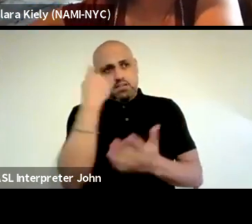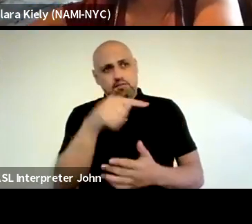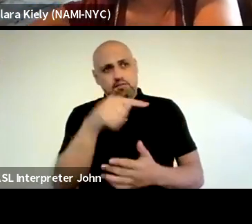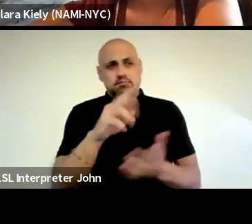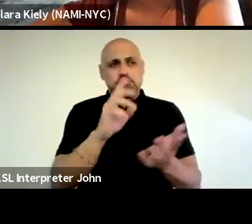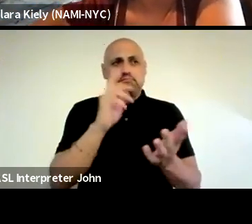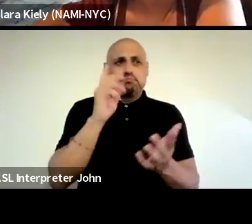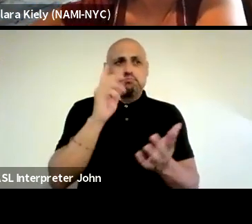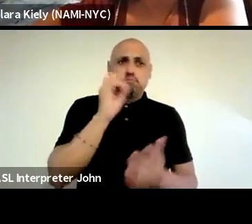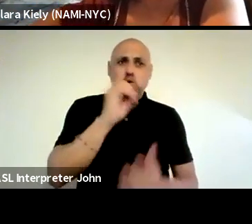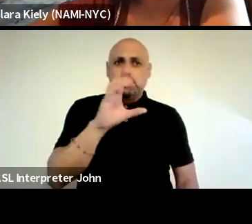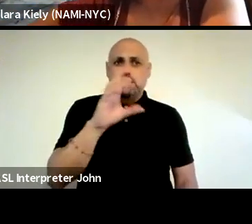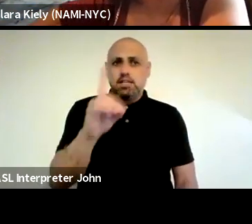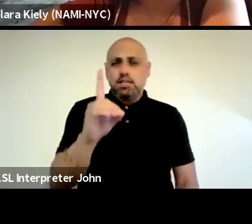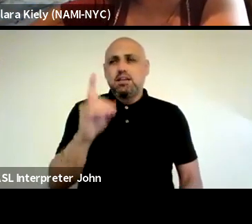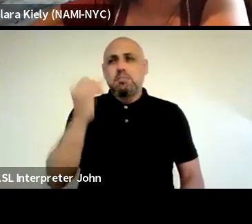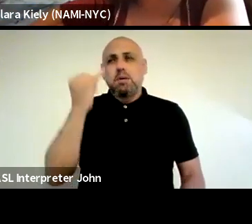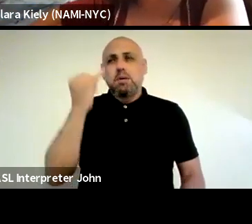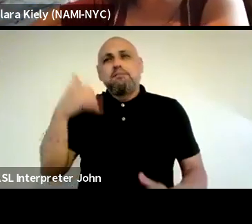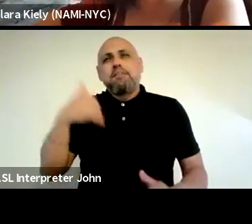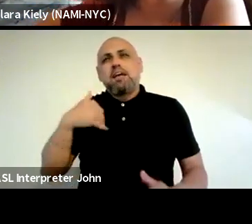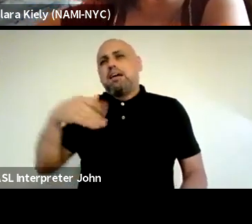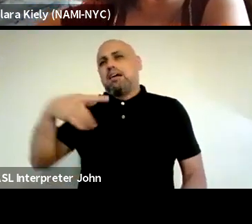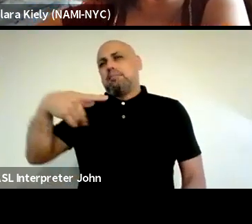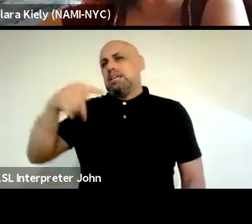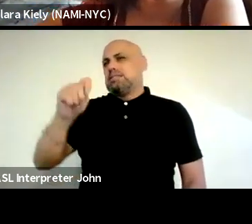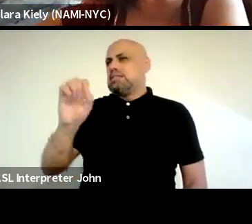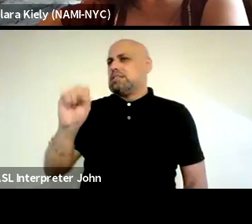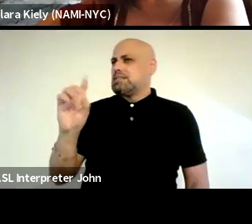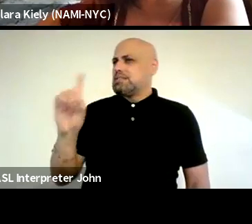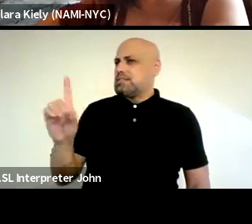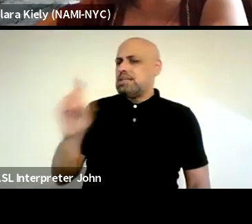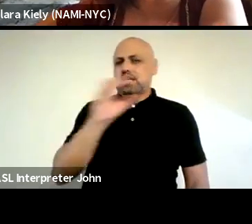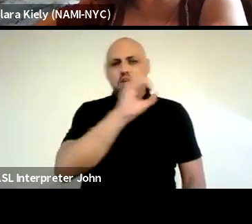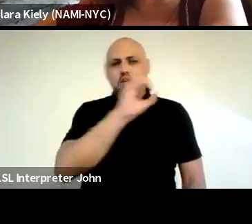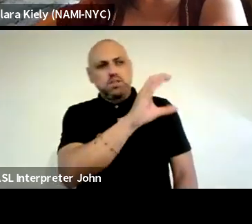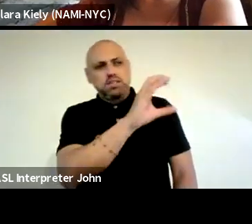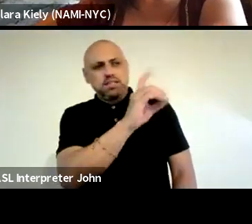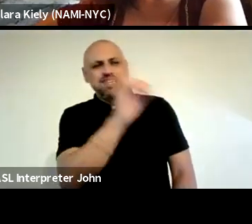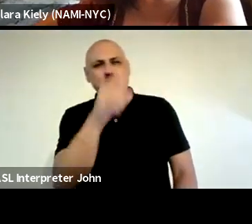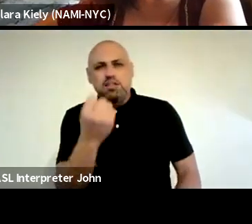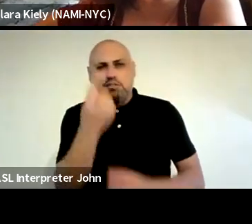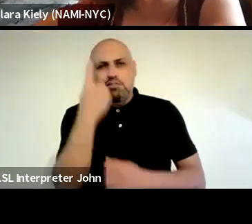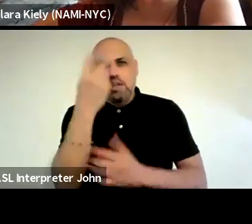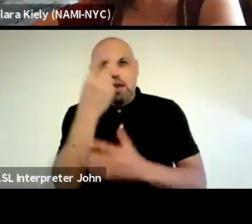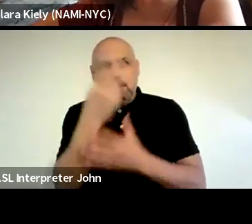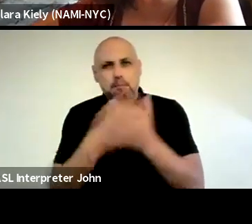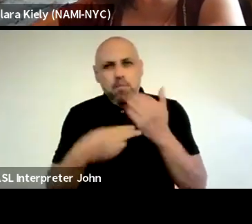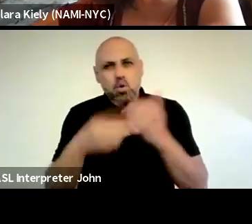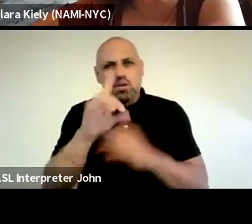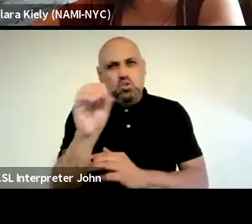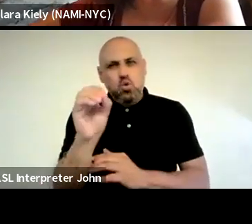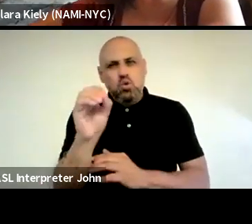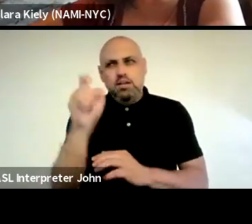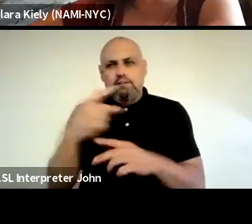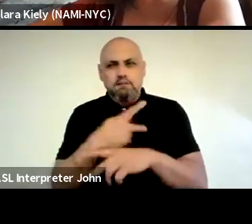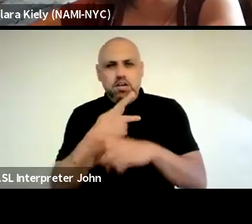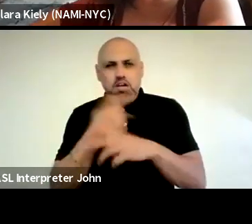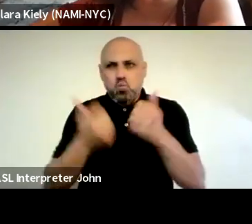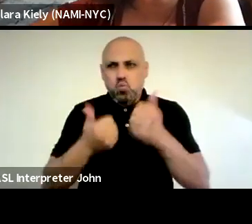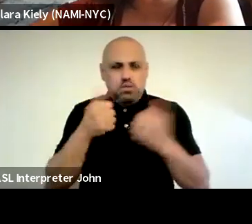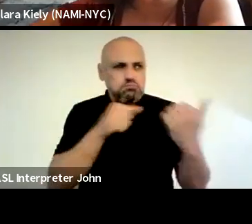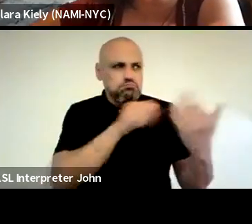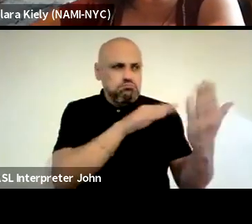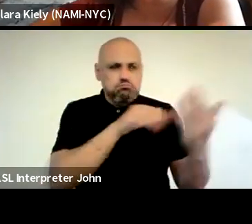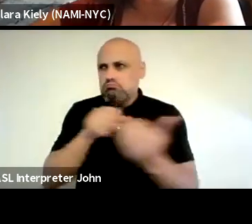But let's say they have OCD and PTSD. You have to really understand both disorders. And sometimes you have to figure out which one you're going to approach first,